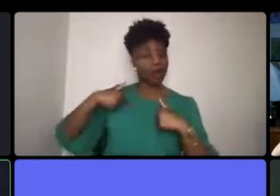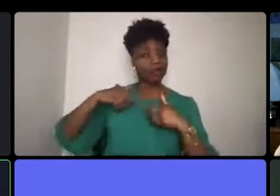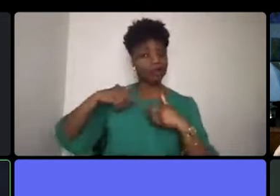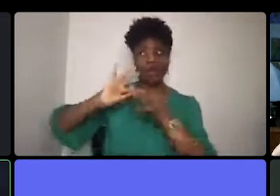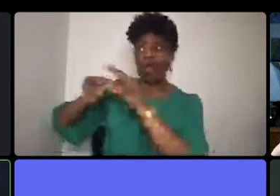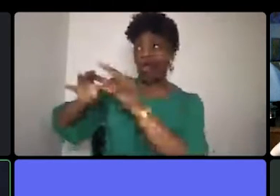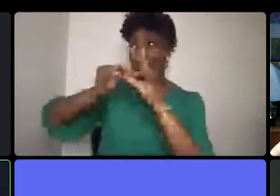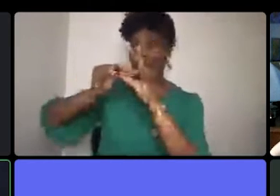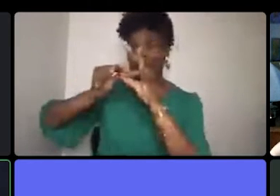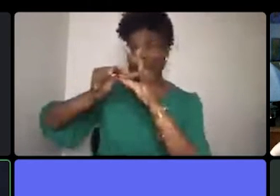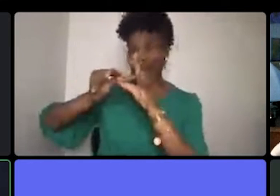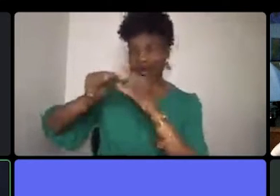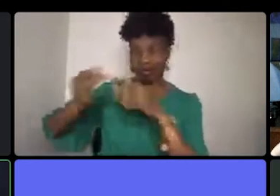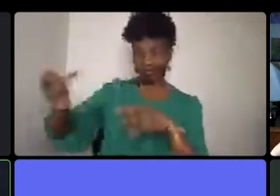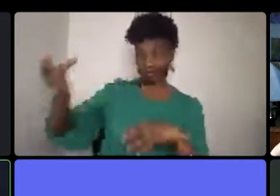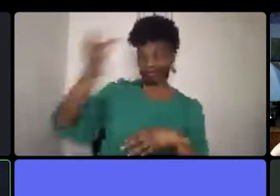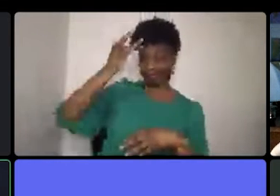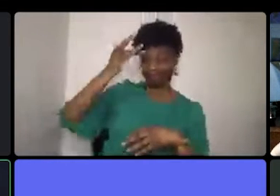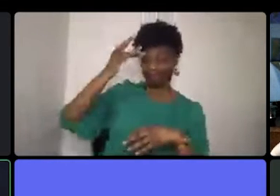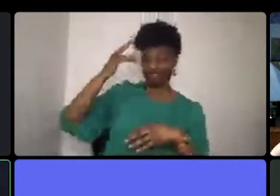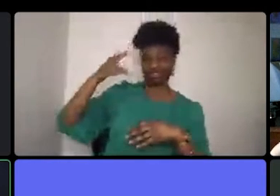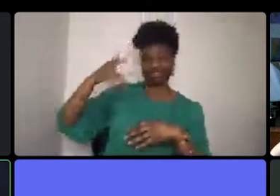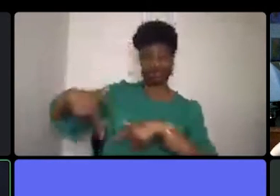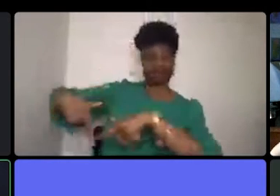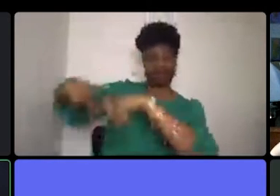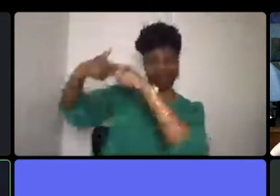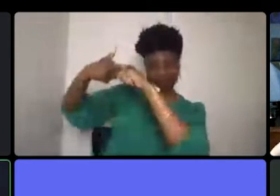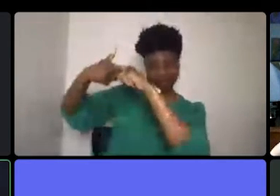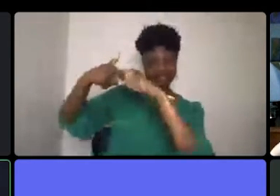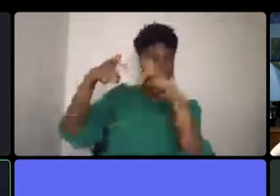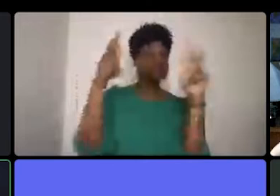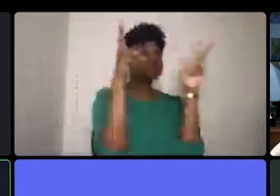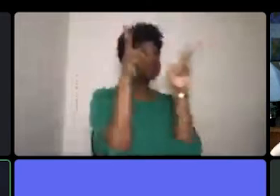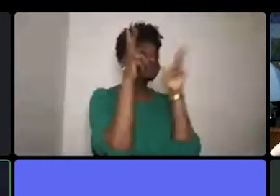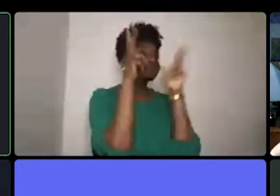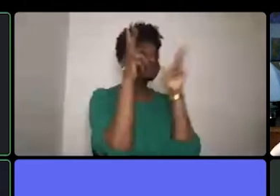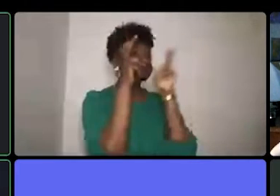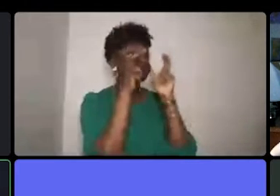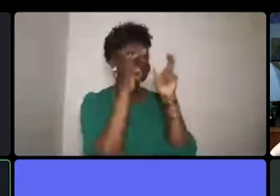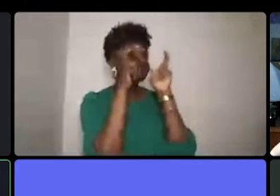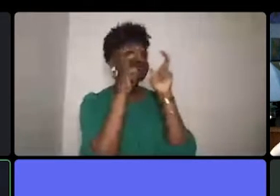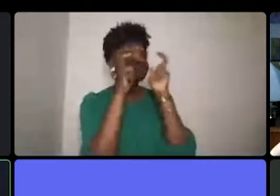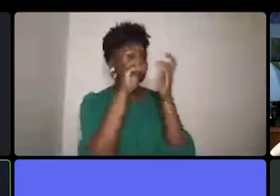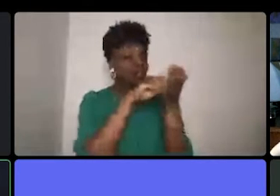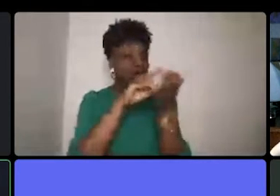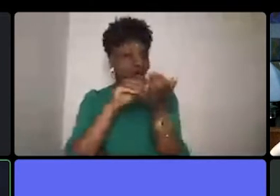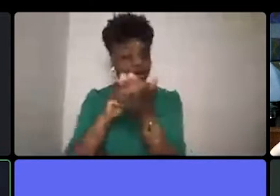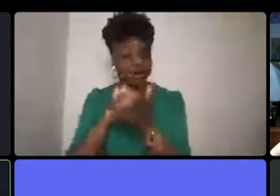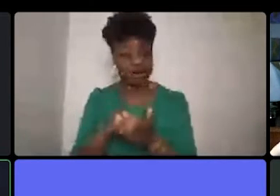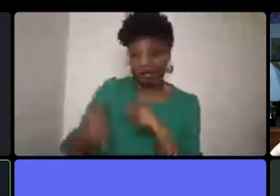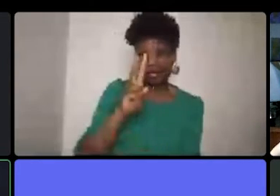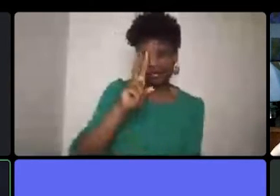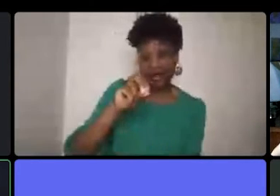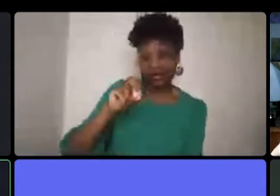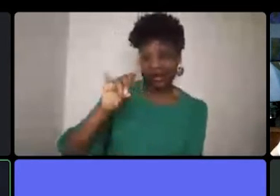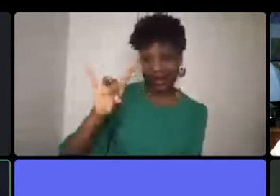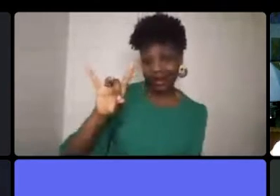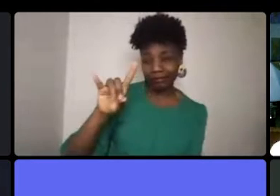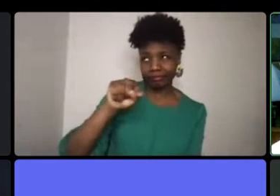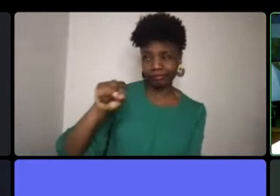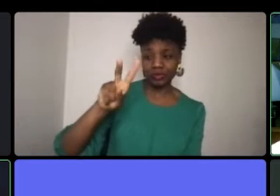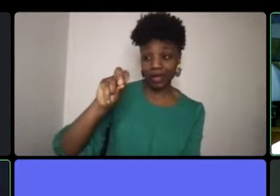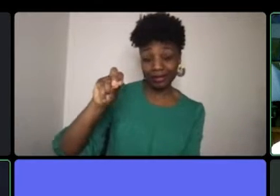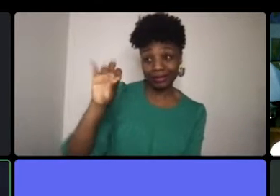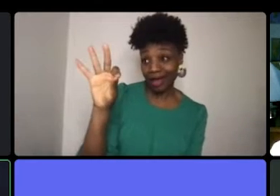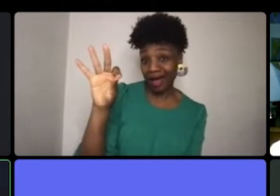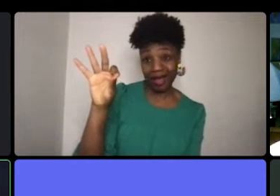But a lot of time for since 2008, 2009, and I'm still learning, right? Because language changes.